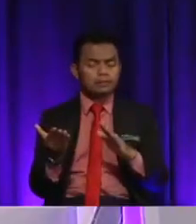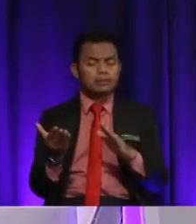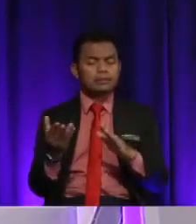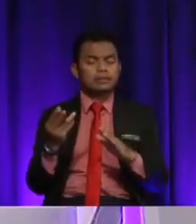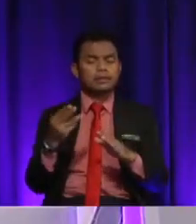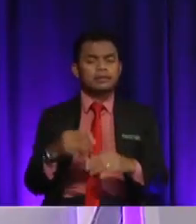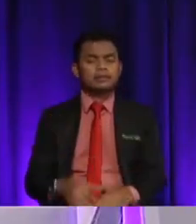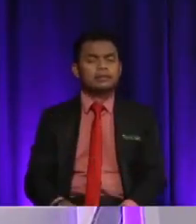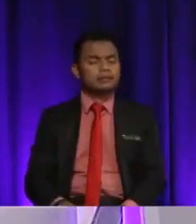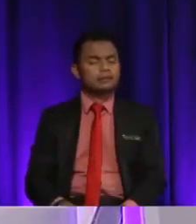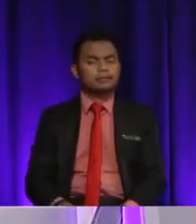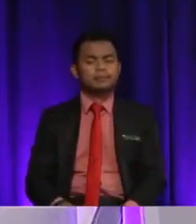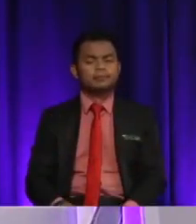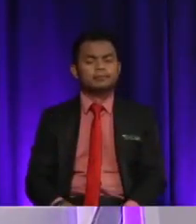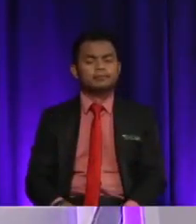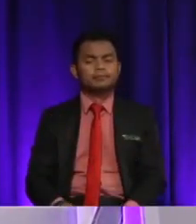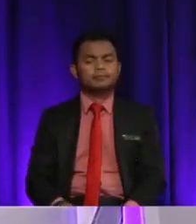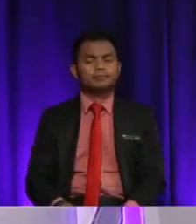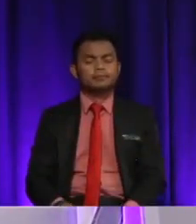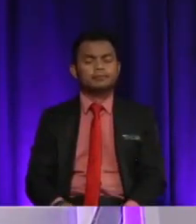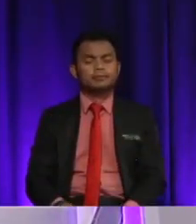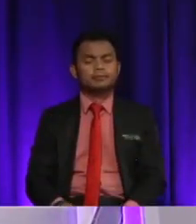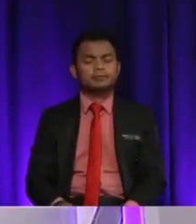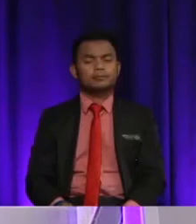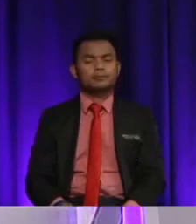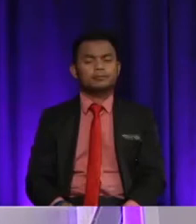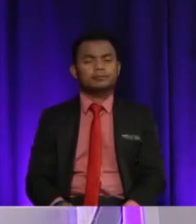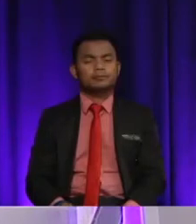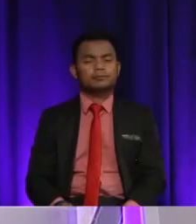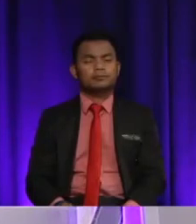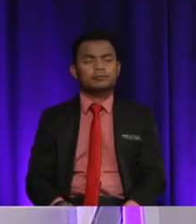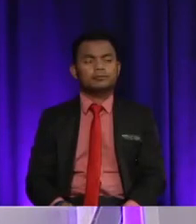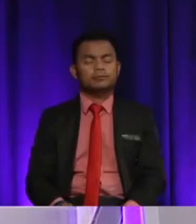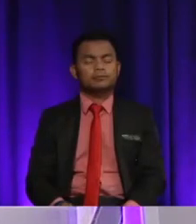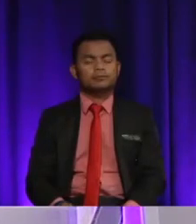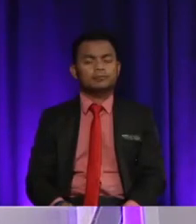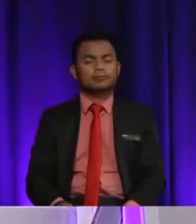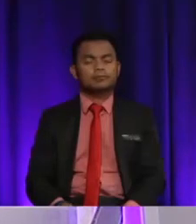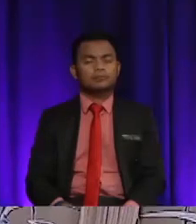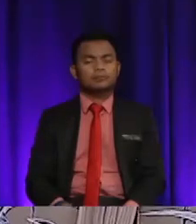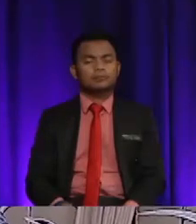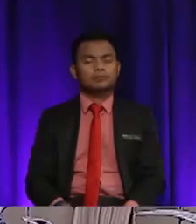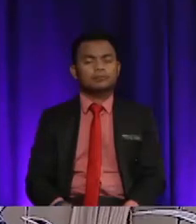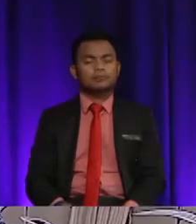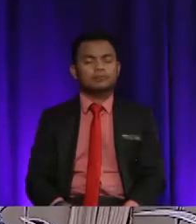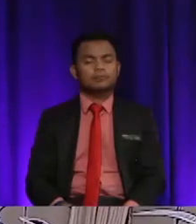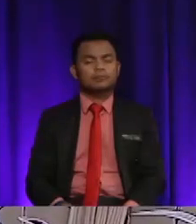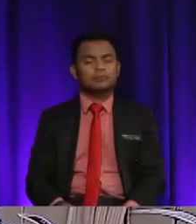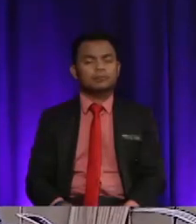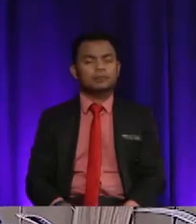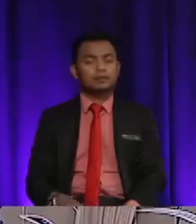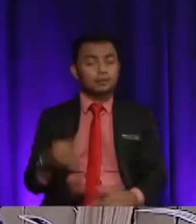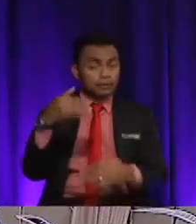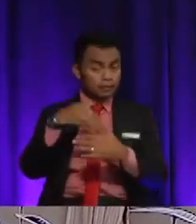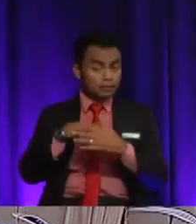don't have a dictionary around? How can we find the meaning of the word? That's a very good question because, you know, in exams or in